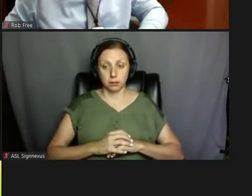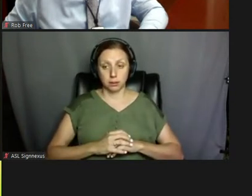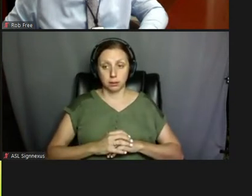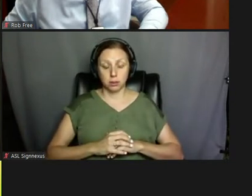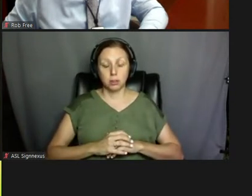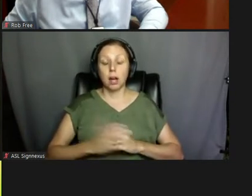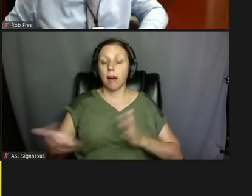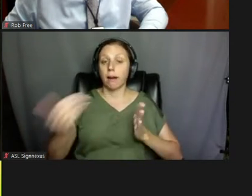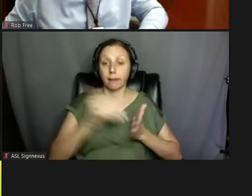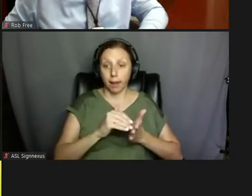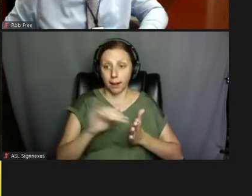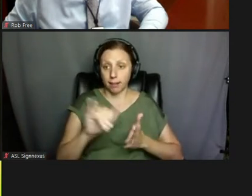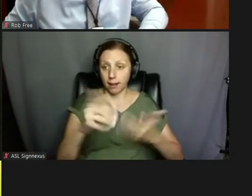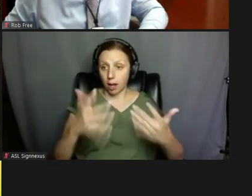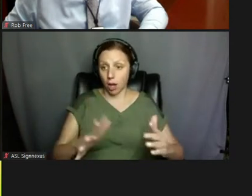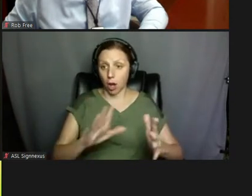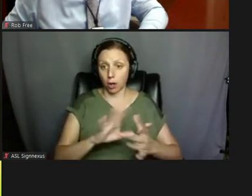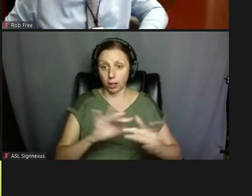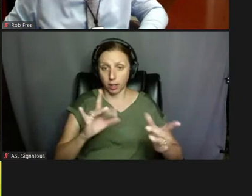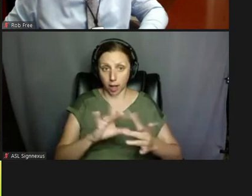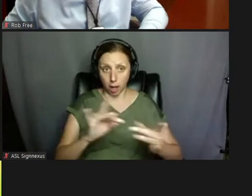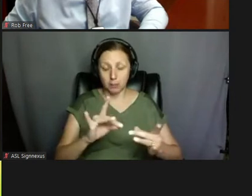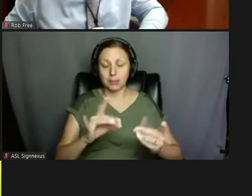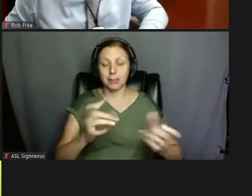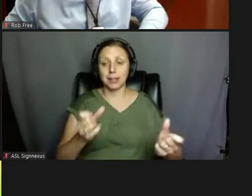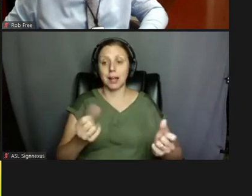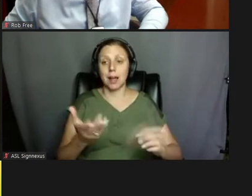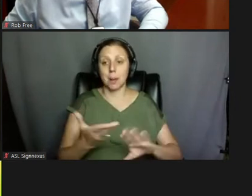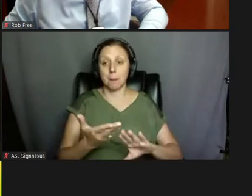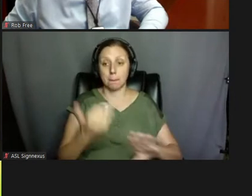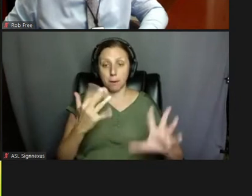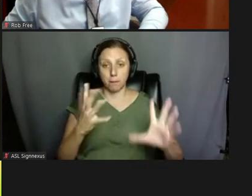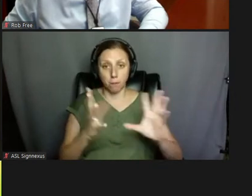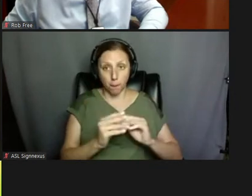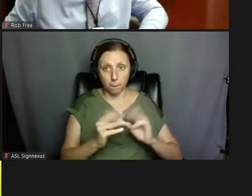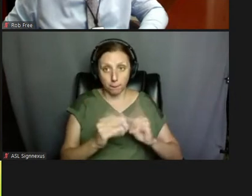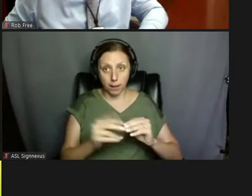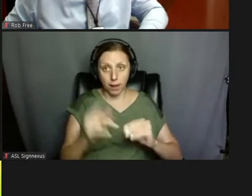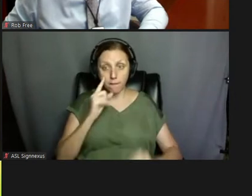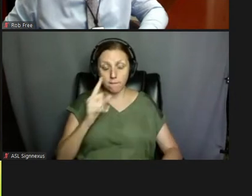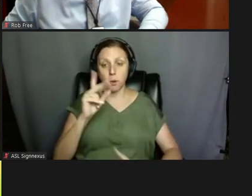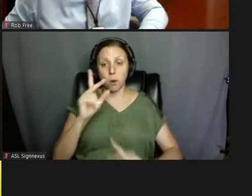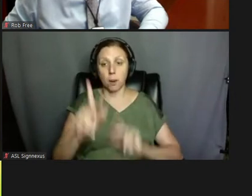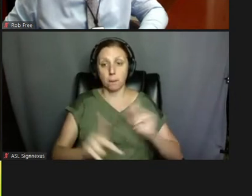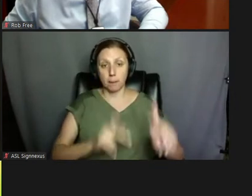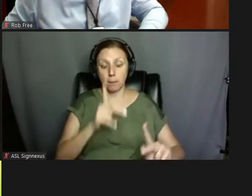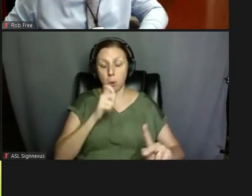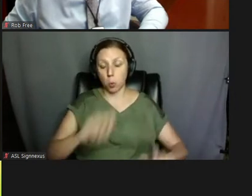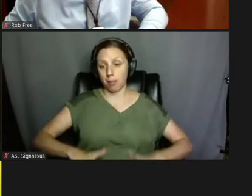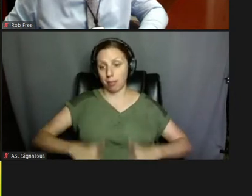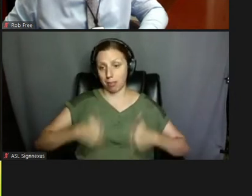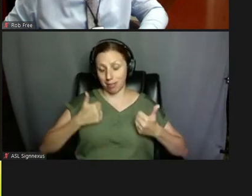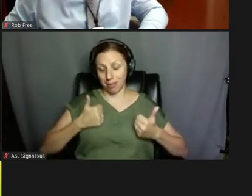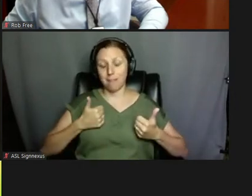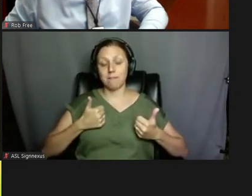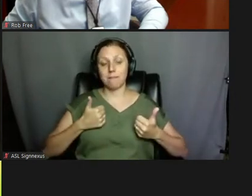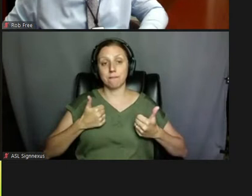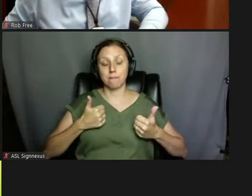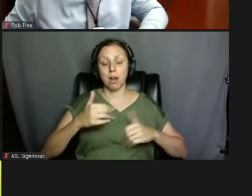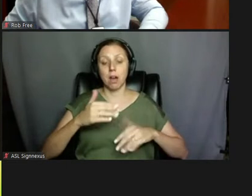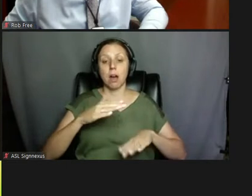again, like I said in the past meeting, for those who live along the